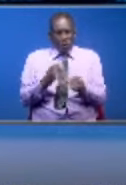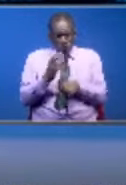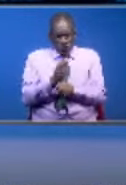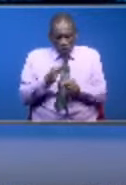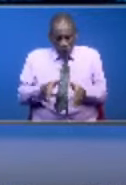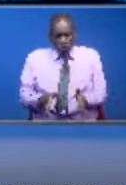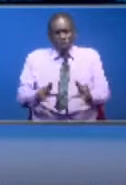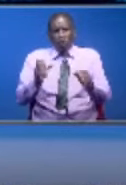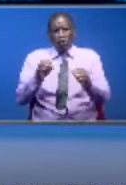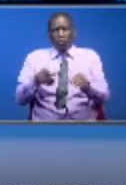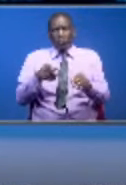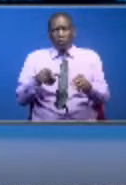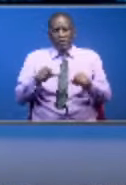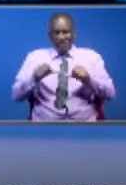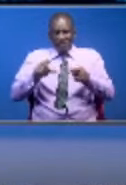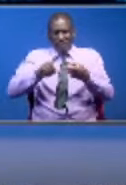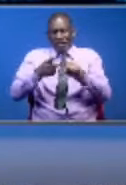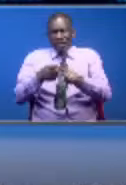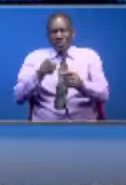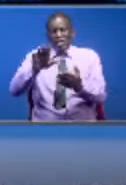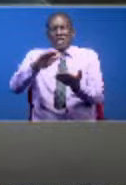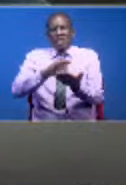of this sort of standardization in their reporting?